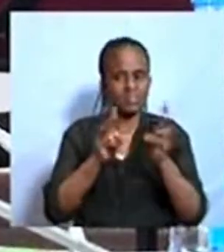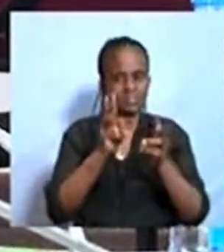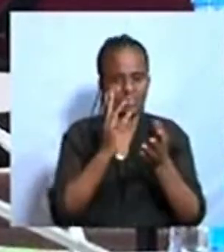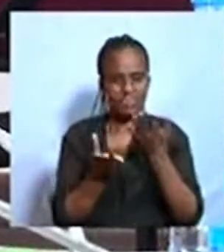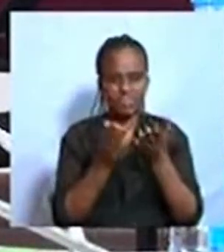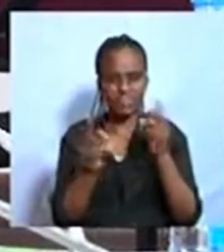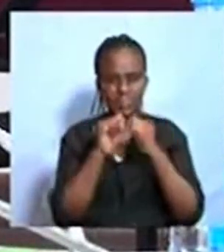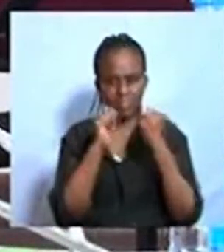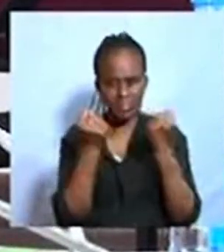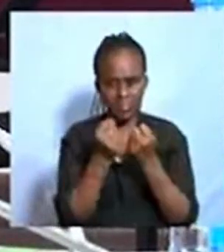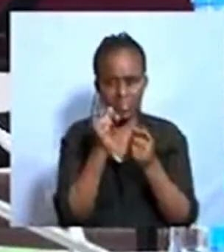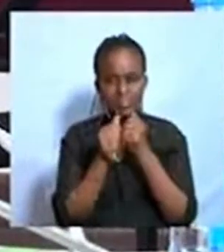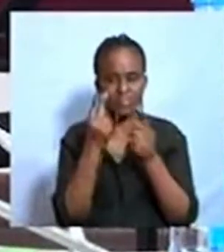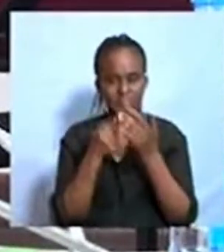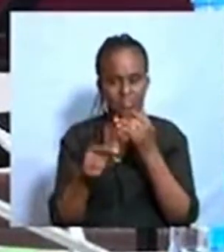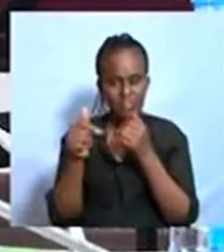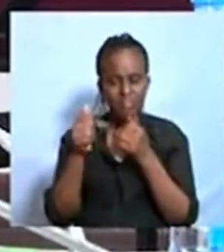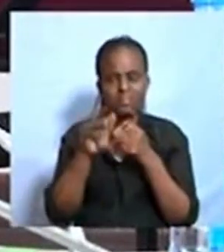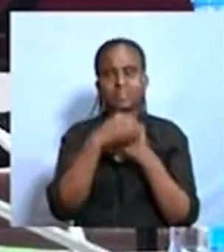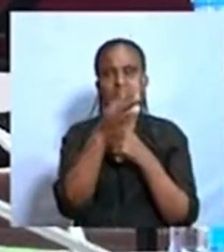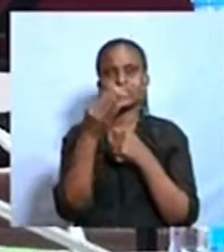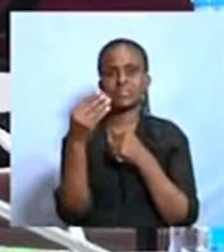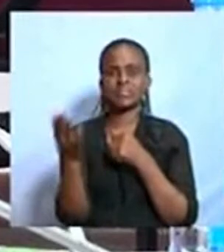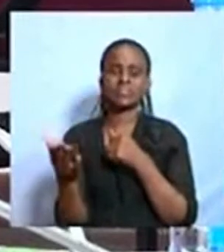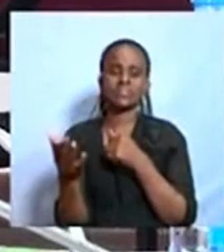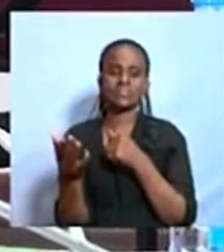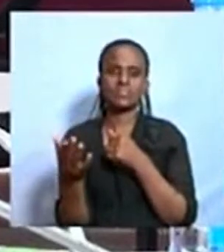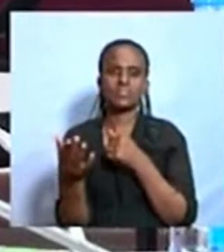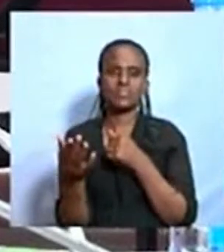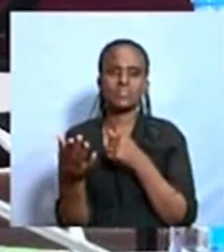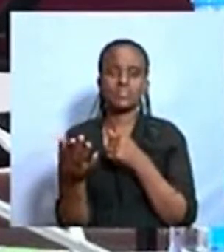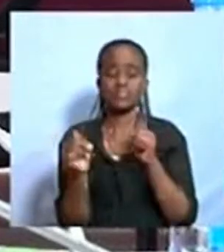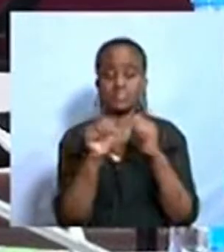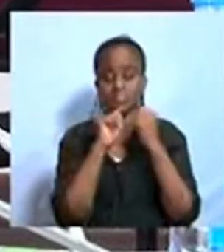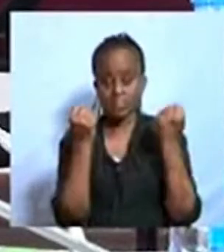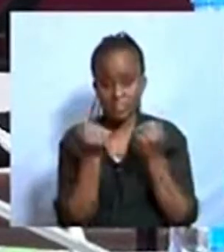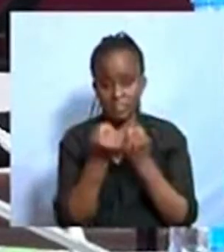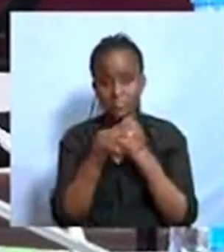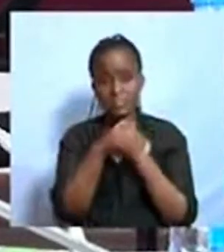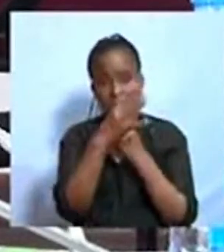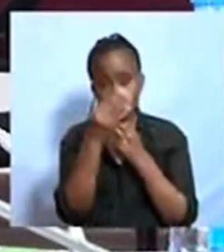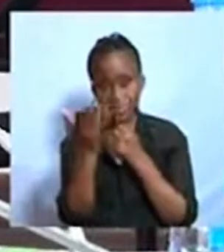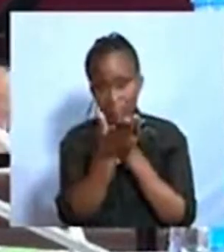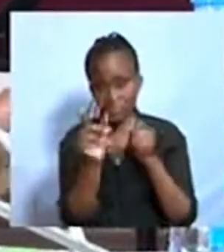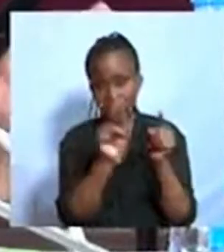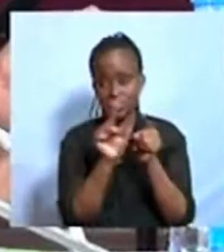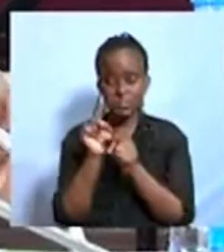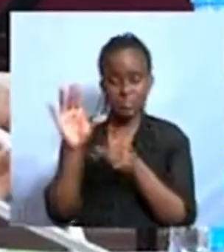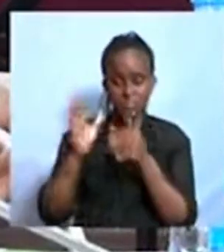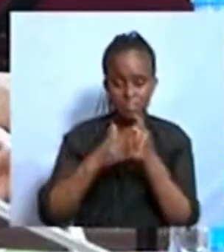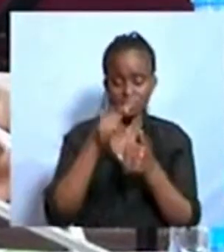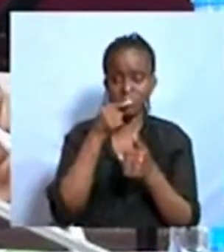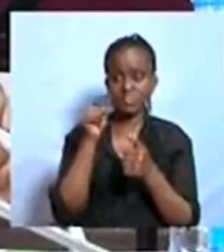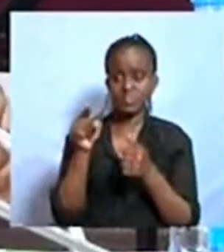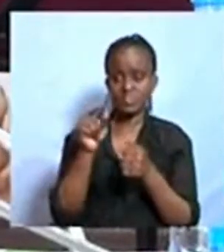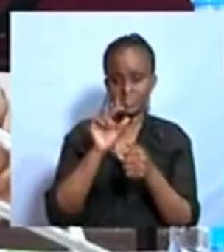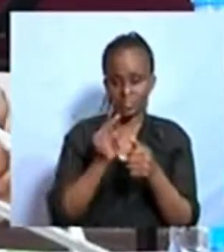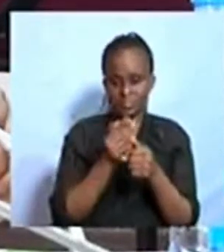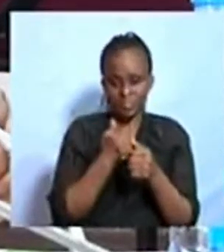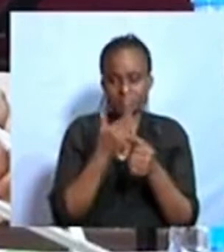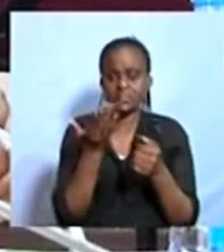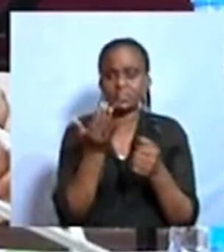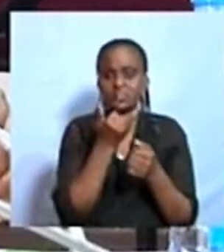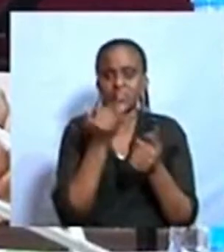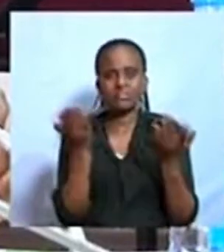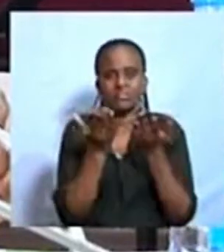it's the team that is supposed to distribute. And the team that is supposed to distribute has also come back to say, actually, we've got nothing to